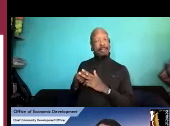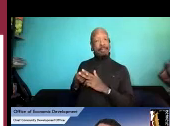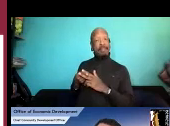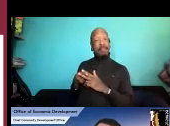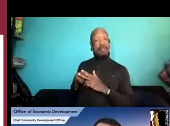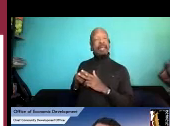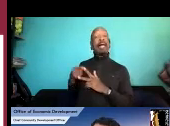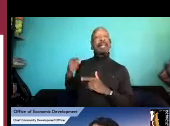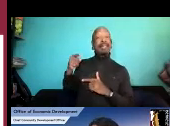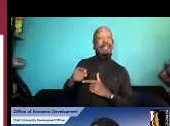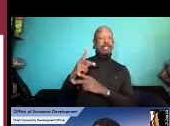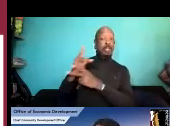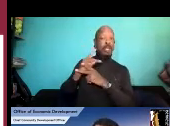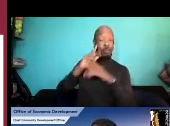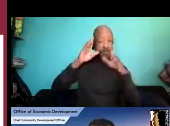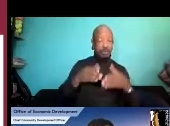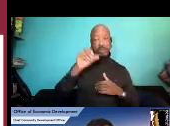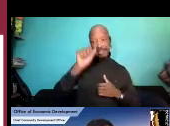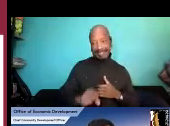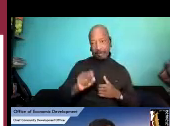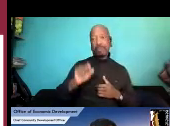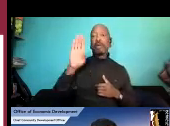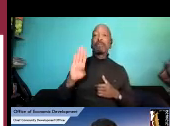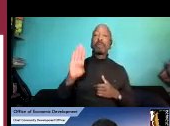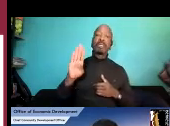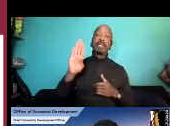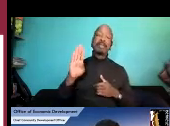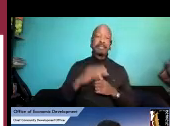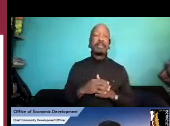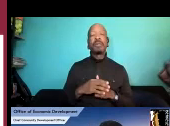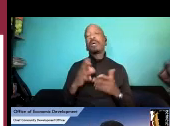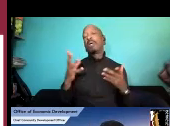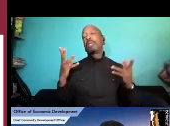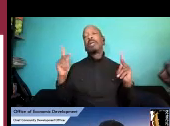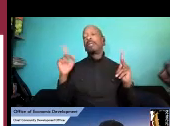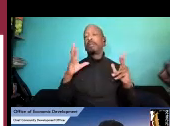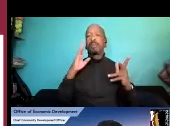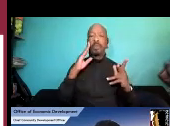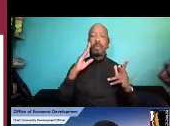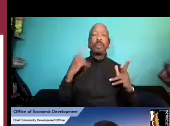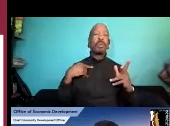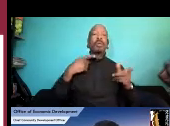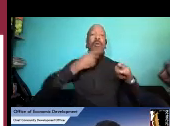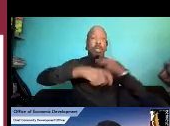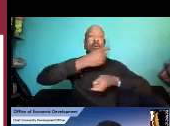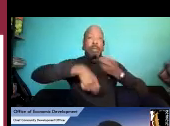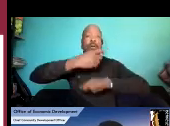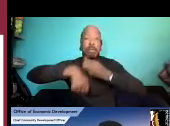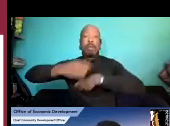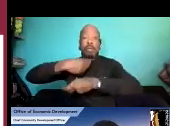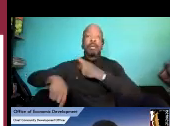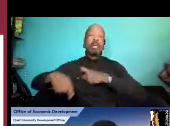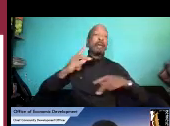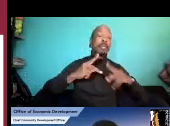was just focused on South Berkeley, where a lot of displacement had taken place and gentrification way back then when BART had come